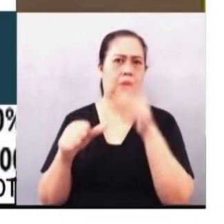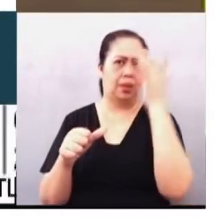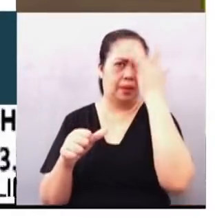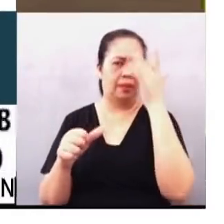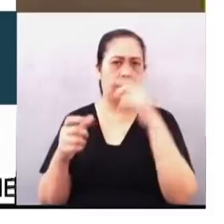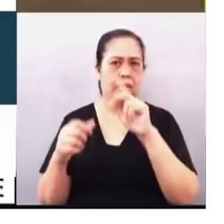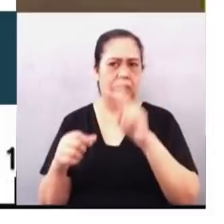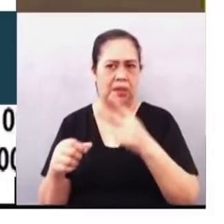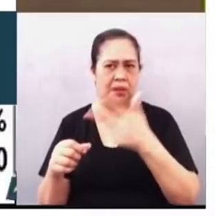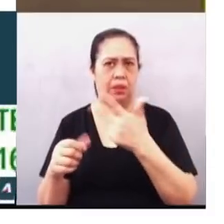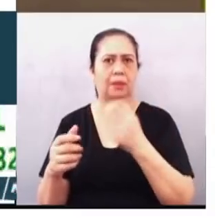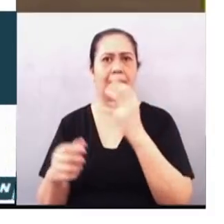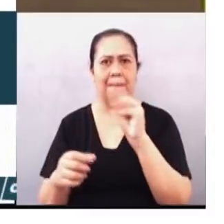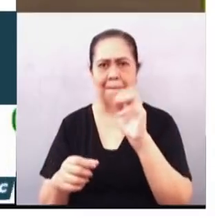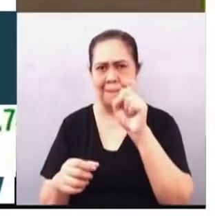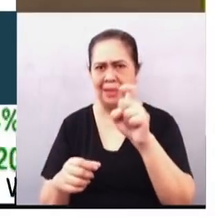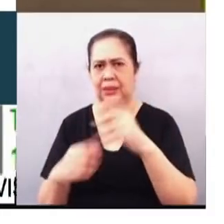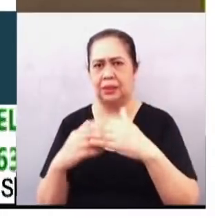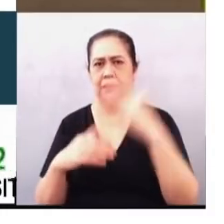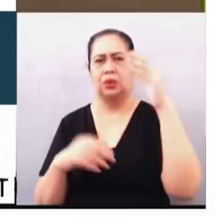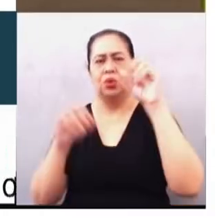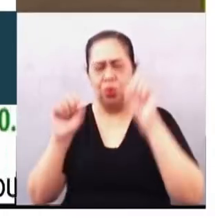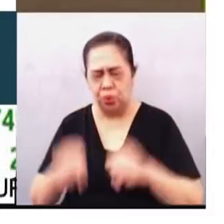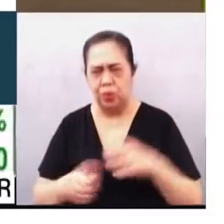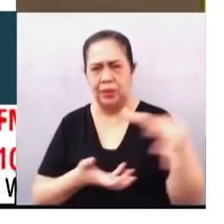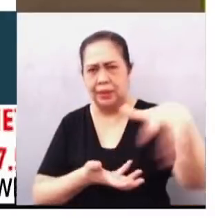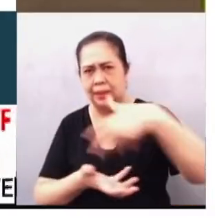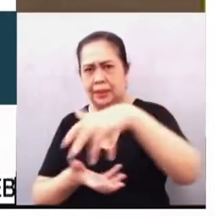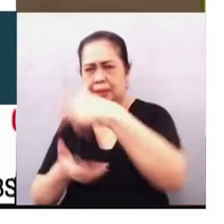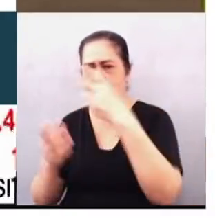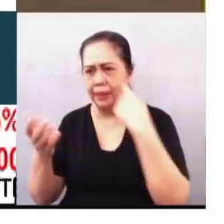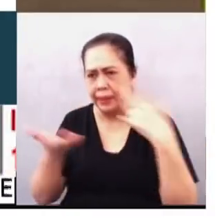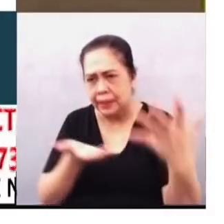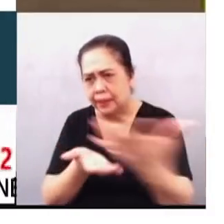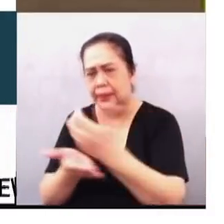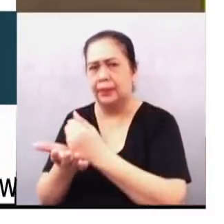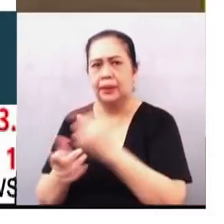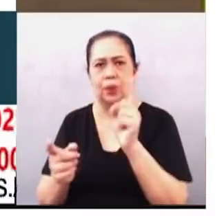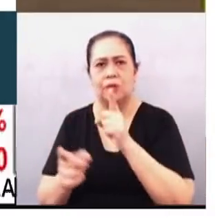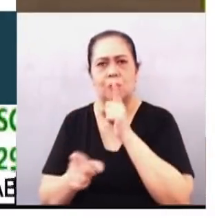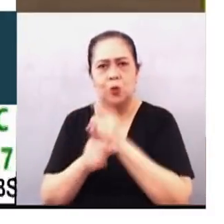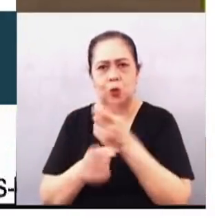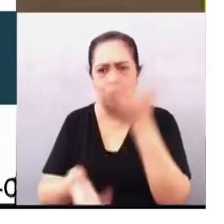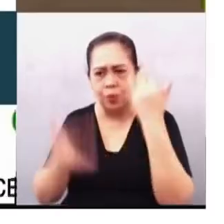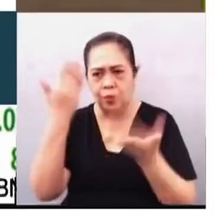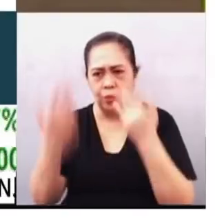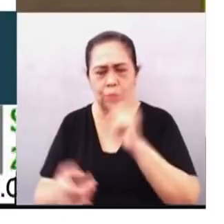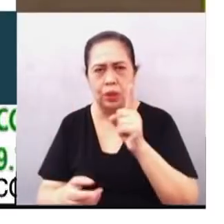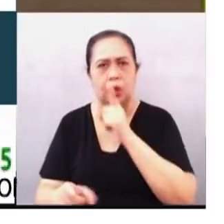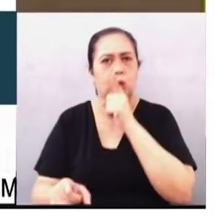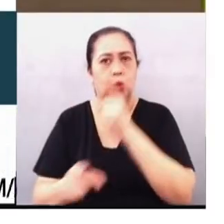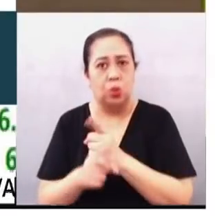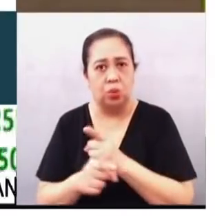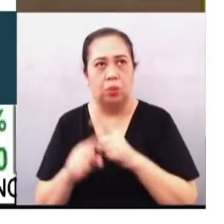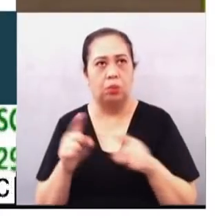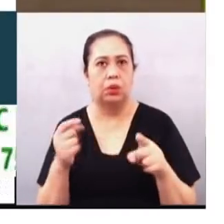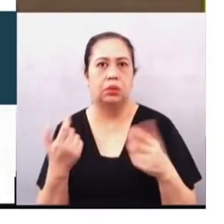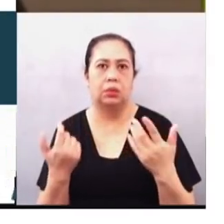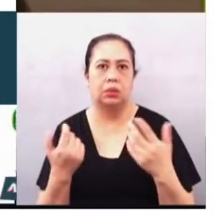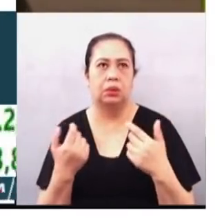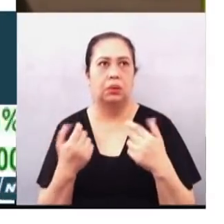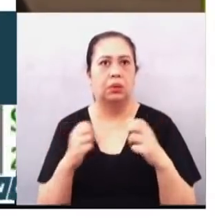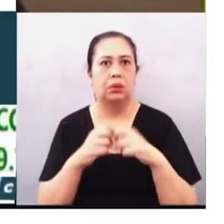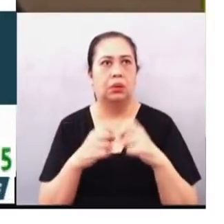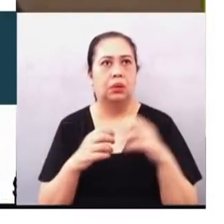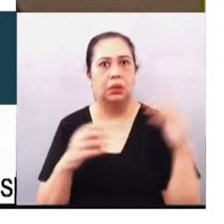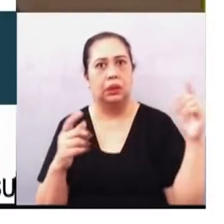fourth, maximum na yan. You can get the bottom of it already. You can unearth the truth. Pero kung kahit na abot ka